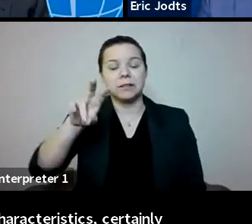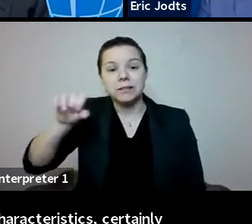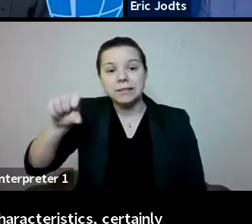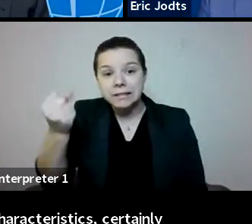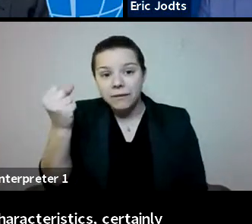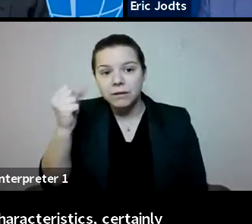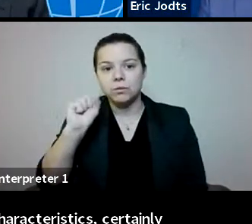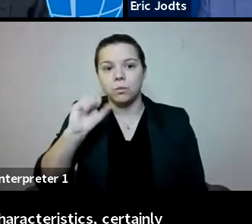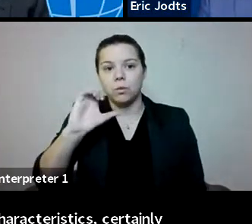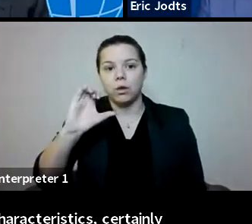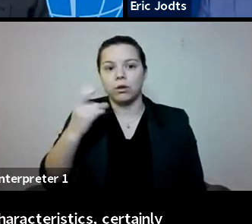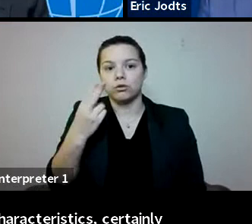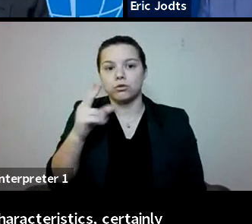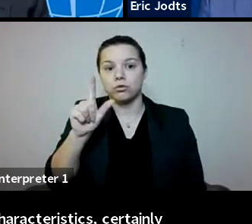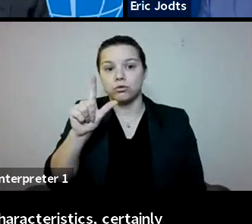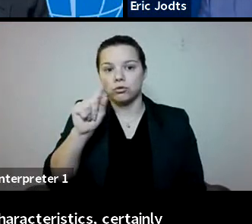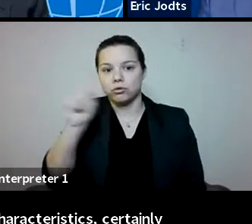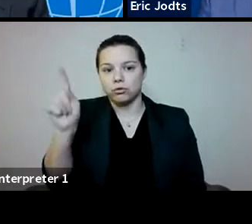curve originated.